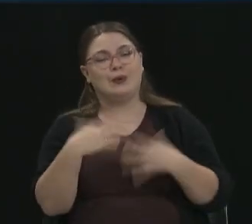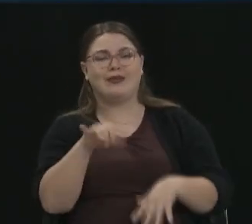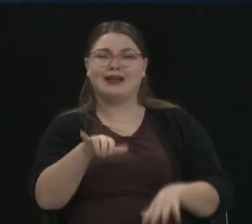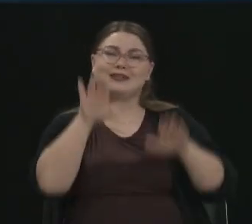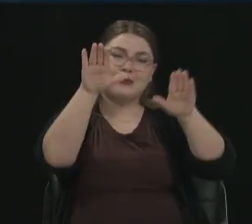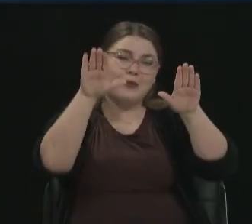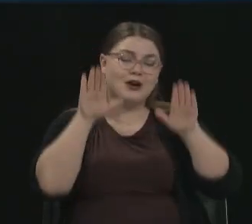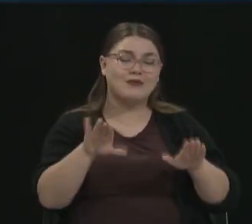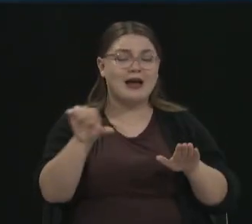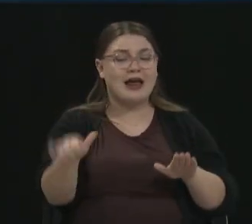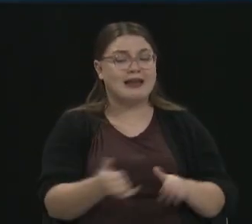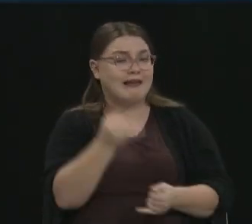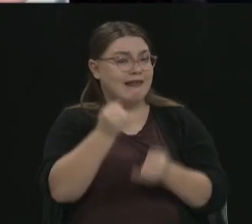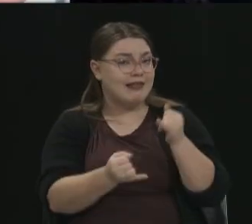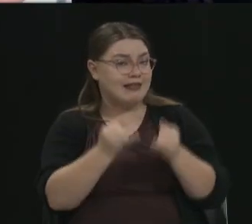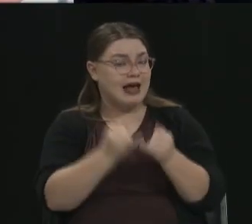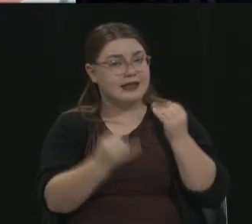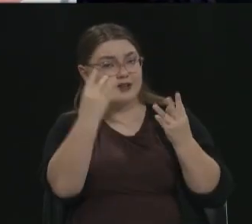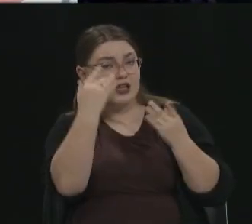we wrap up?